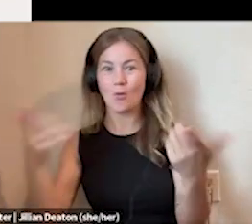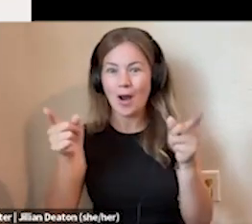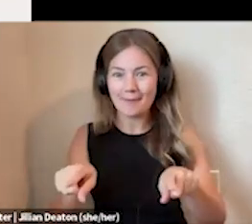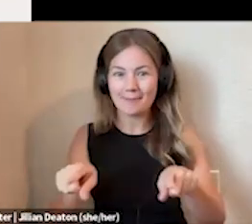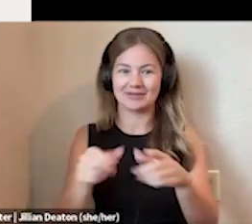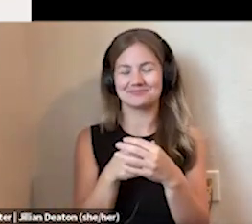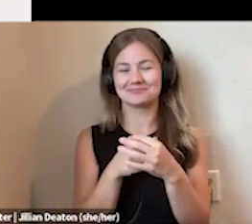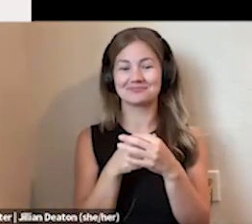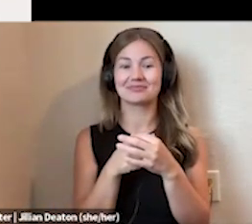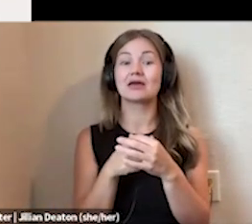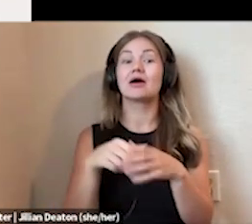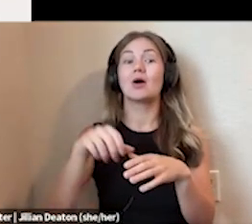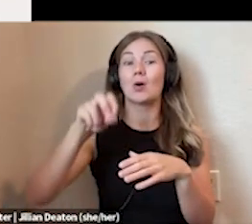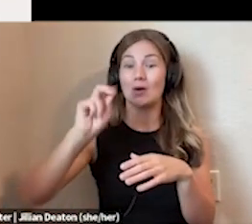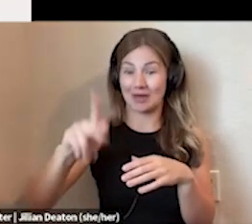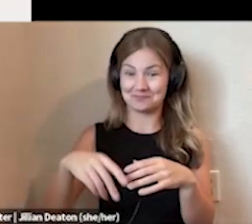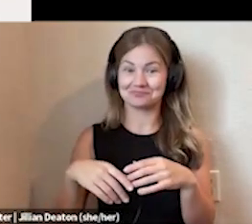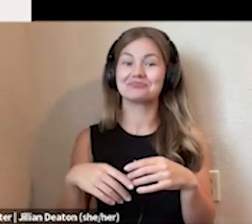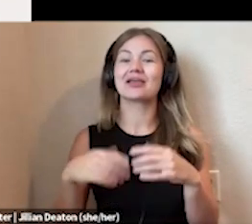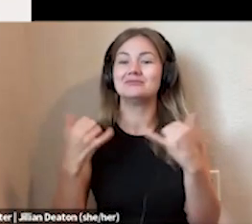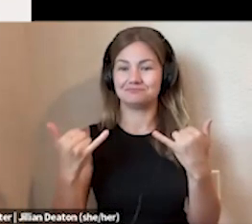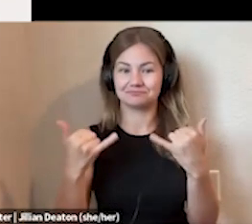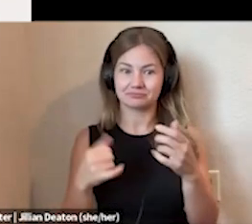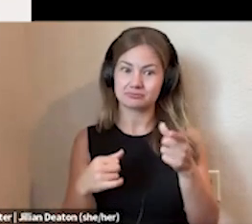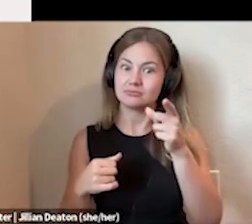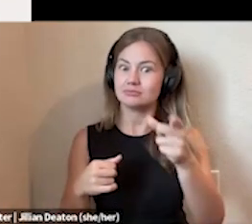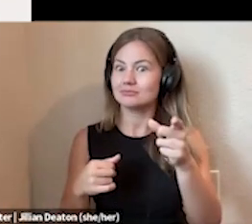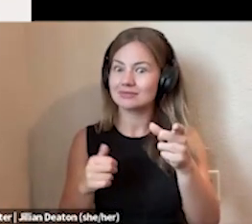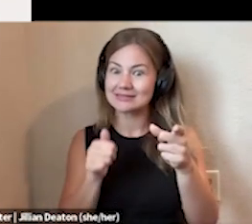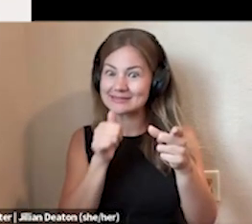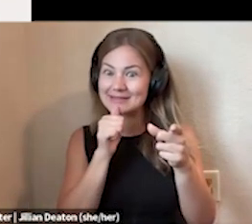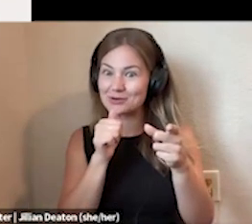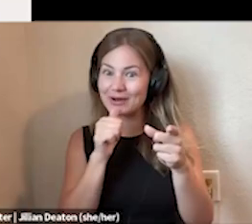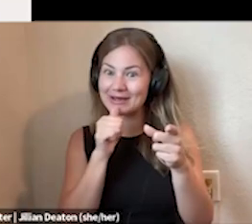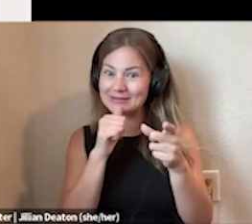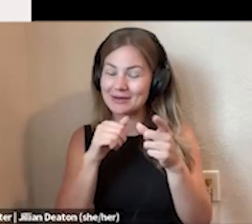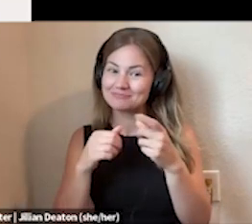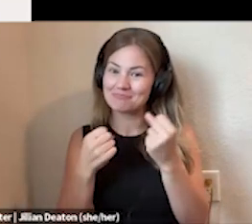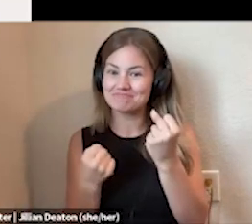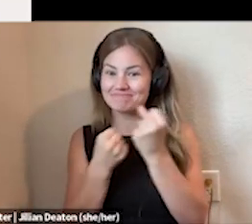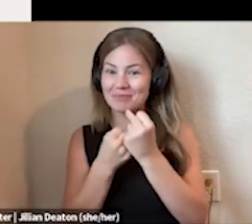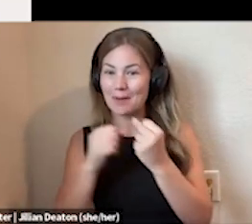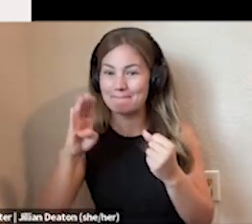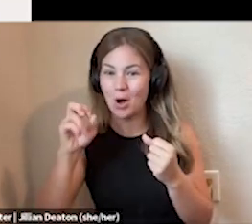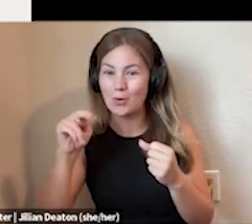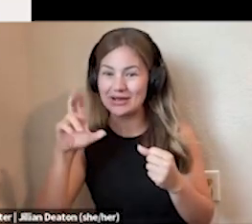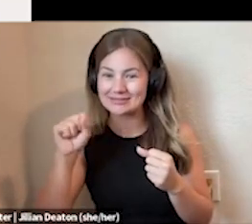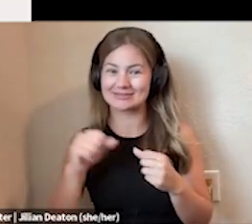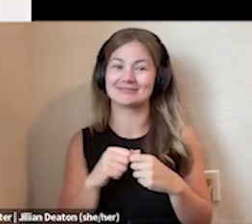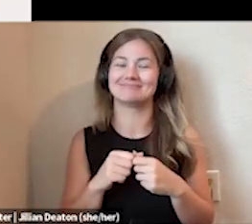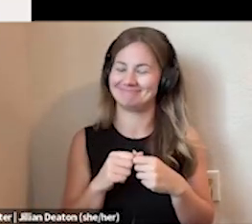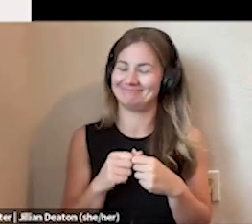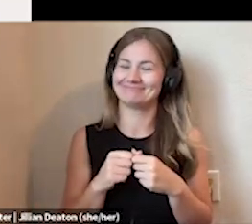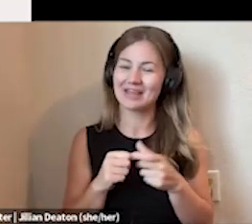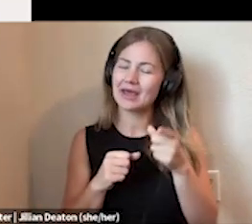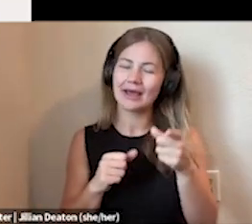So I'm going to walk you through, you're getting a super secret bonus. And it's not rocket science, but it is a formula